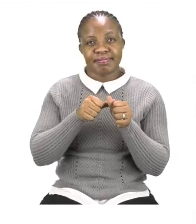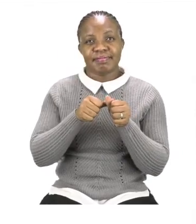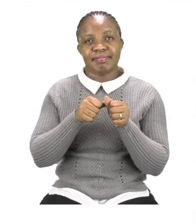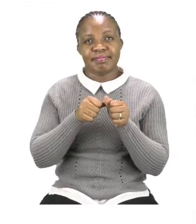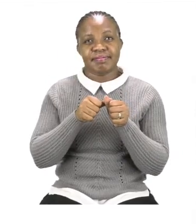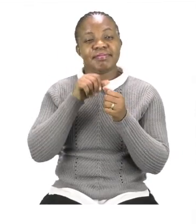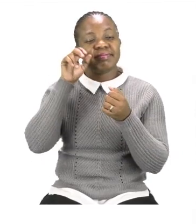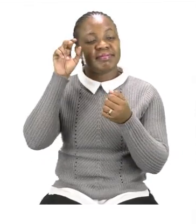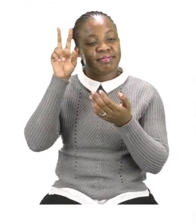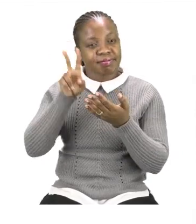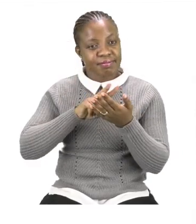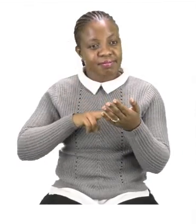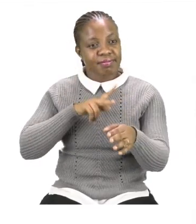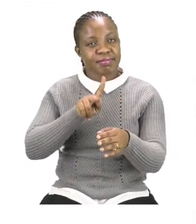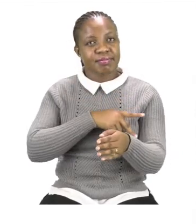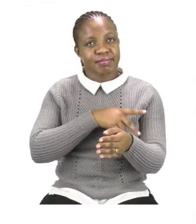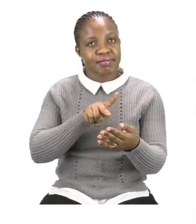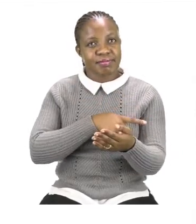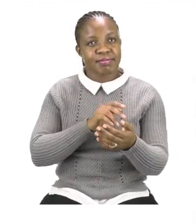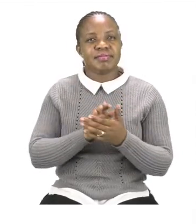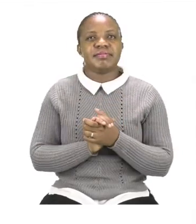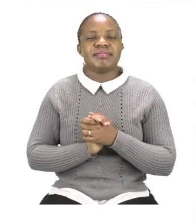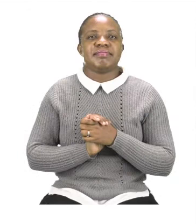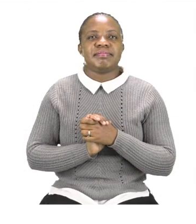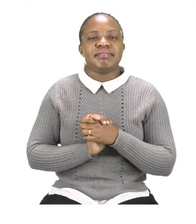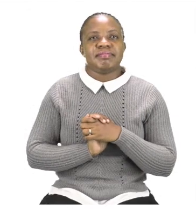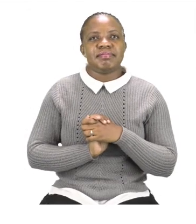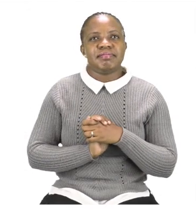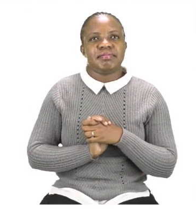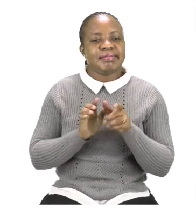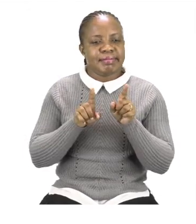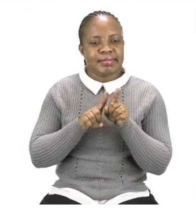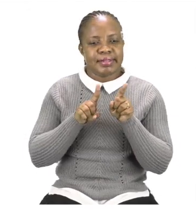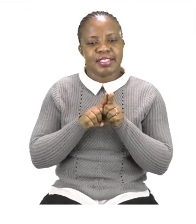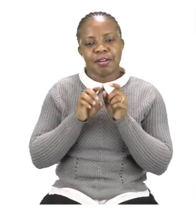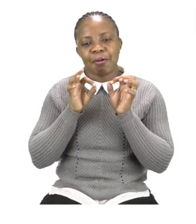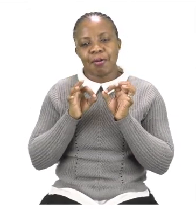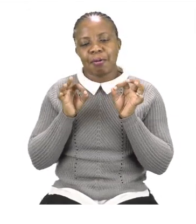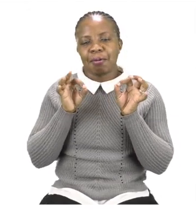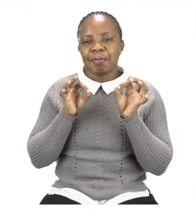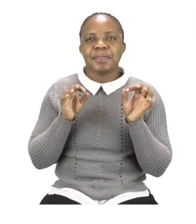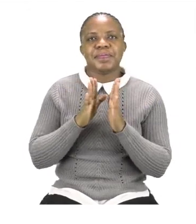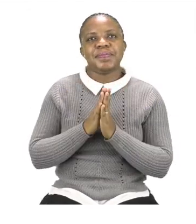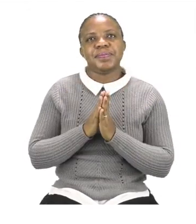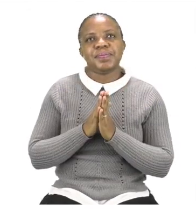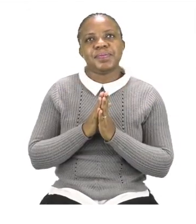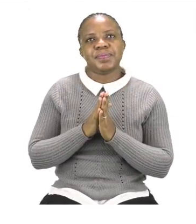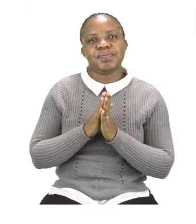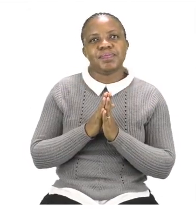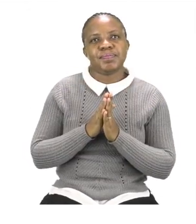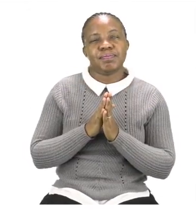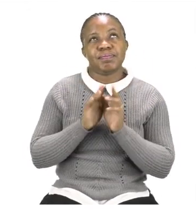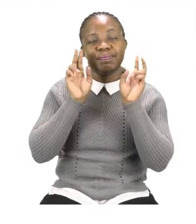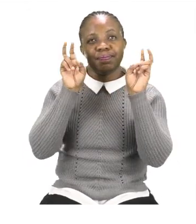reading poetry, we say we are reciting the poem. Are you ready? The heading of